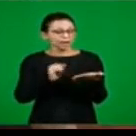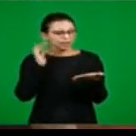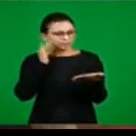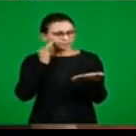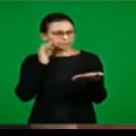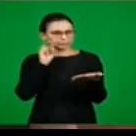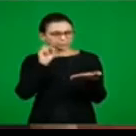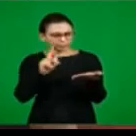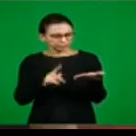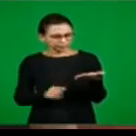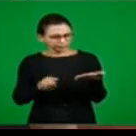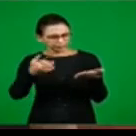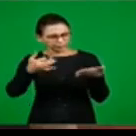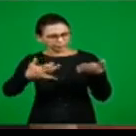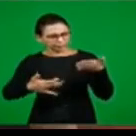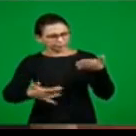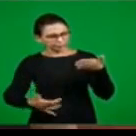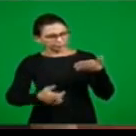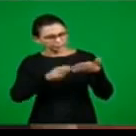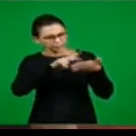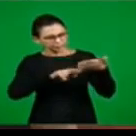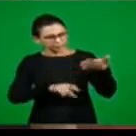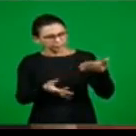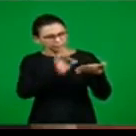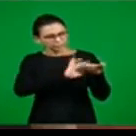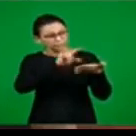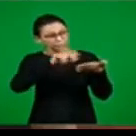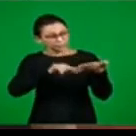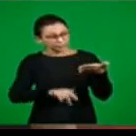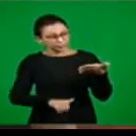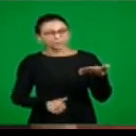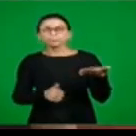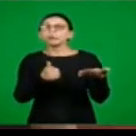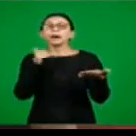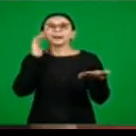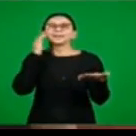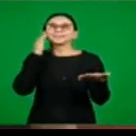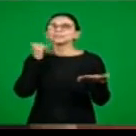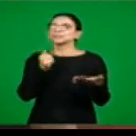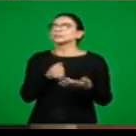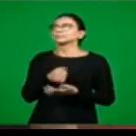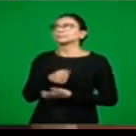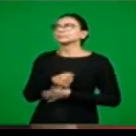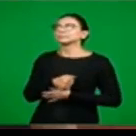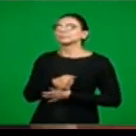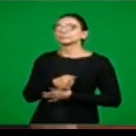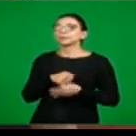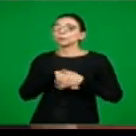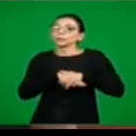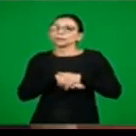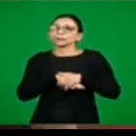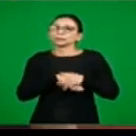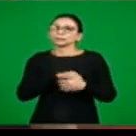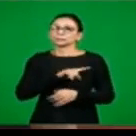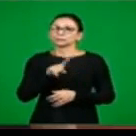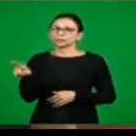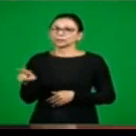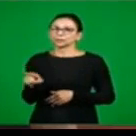And the word is speaking about the beast. Now, this is something that it doesn't matter to